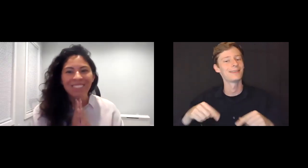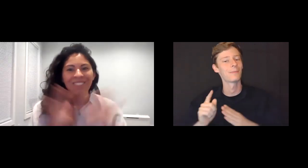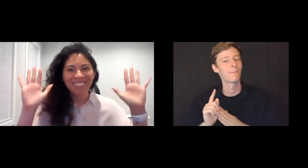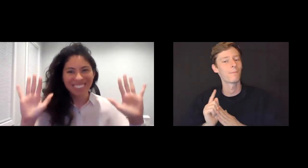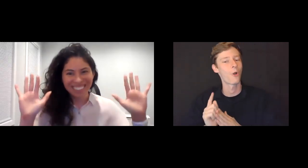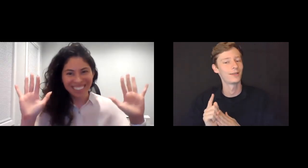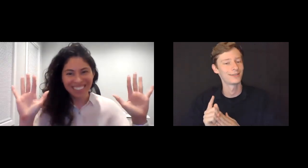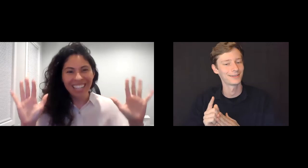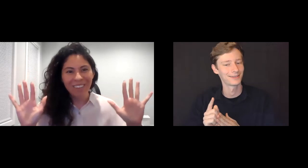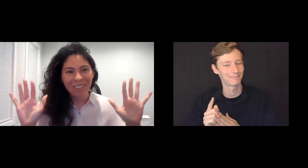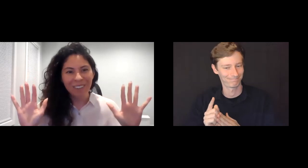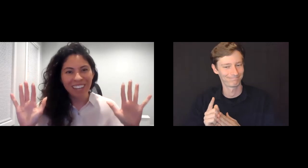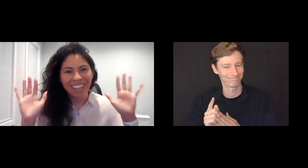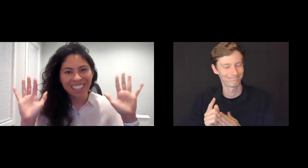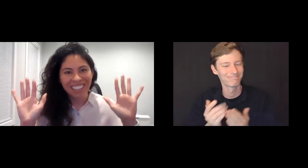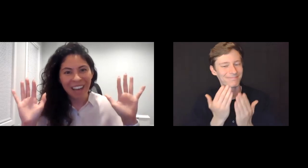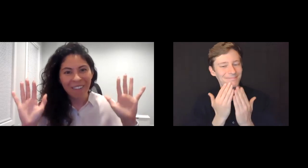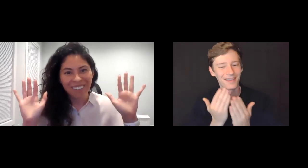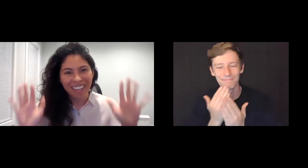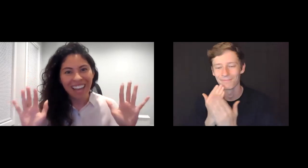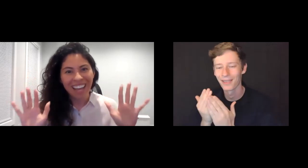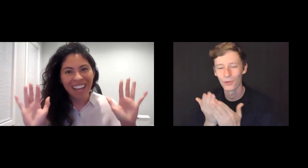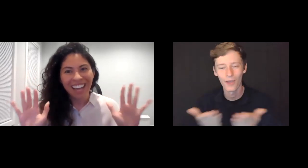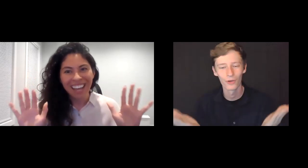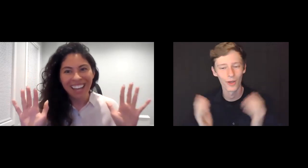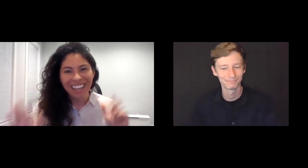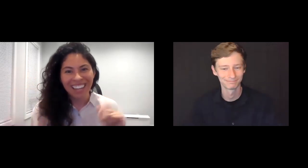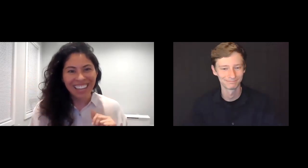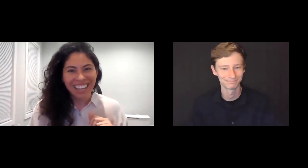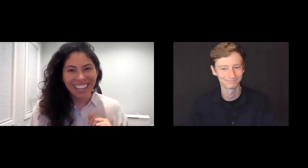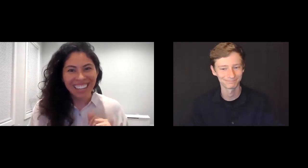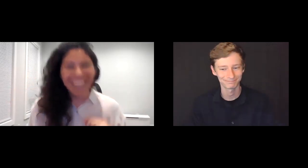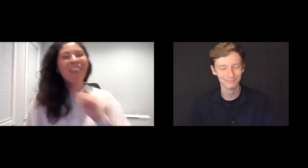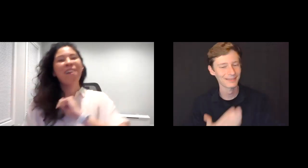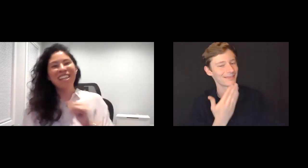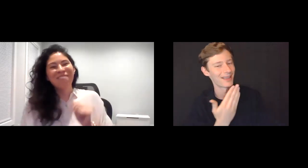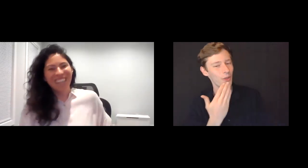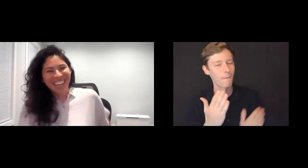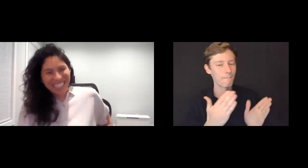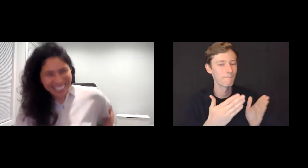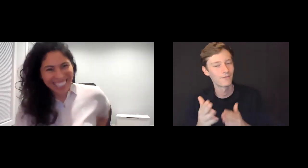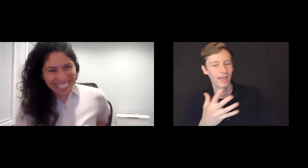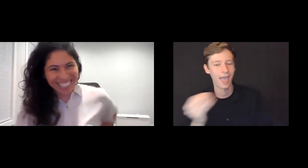Yeah. Thank you, everyone. Thank you. Pivot and punch. Pivot and punch.